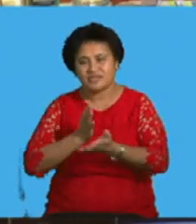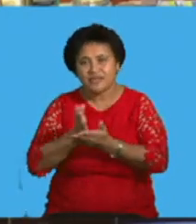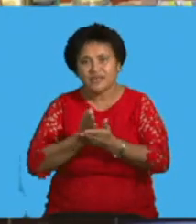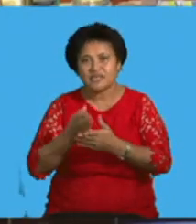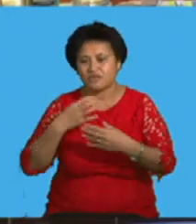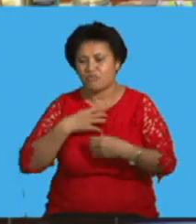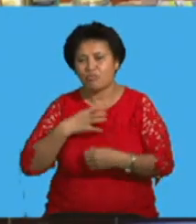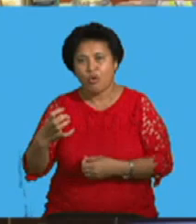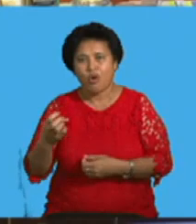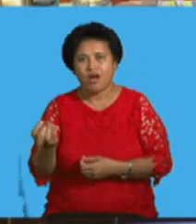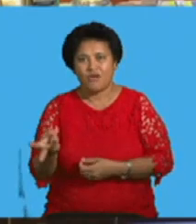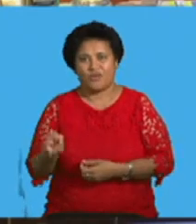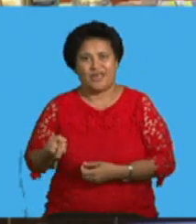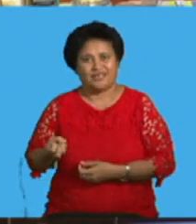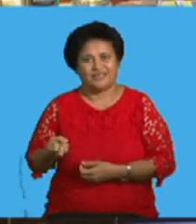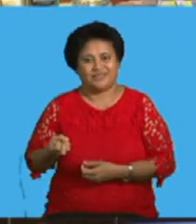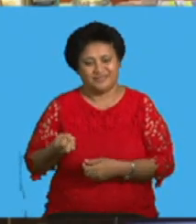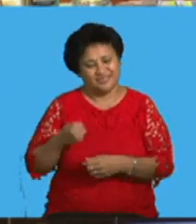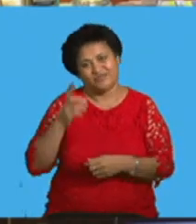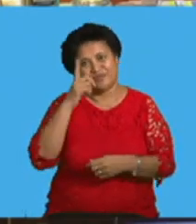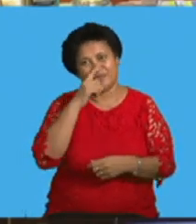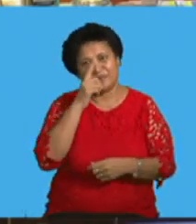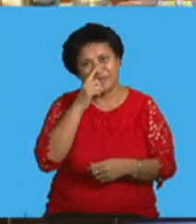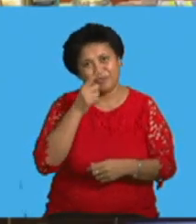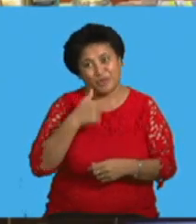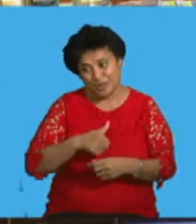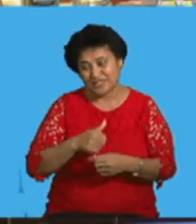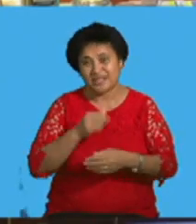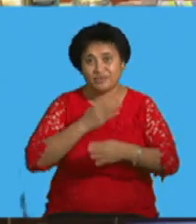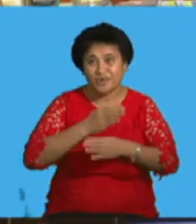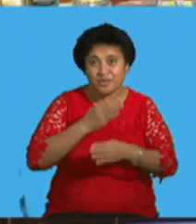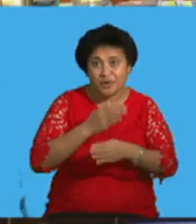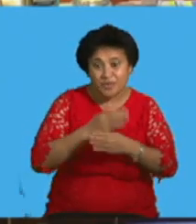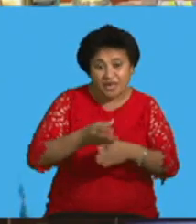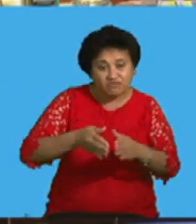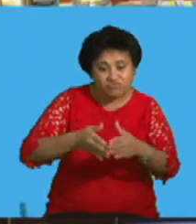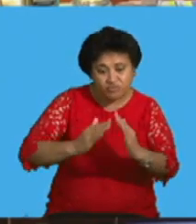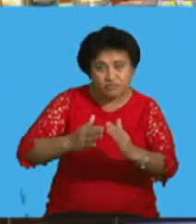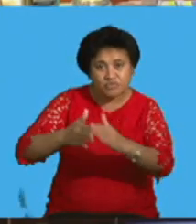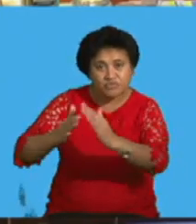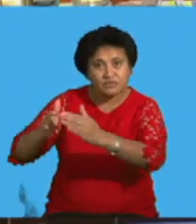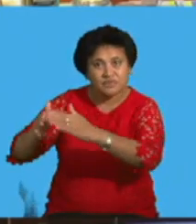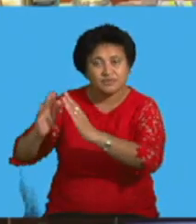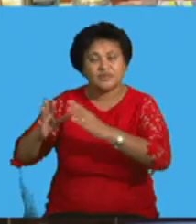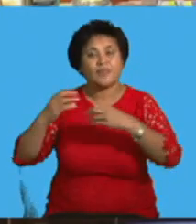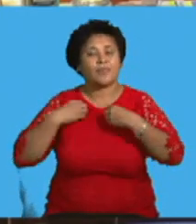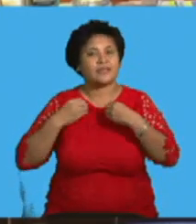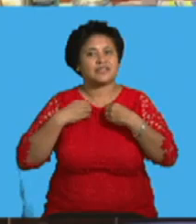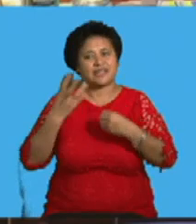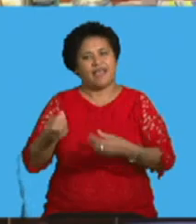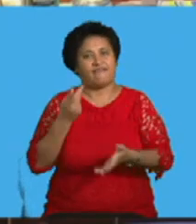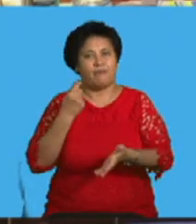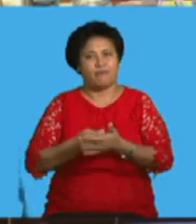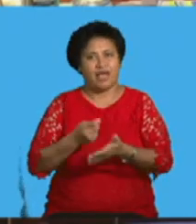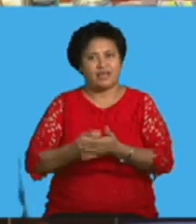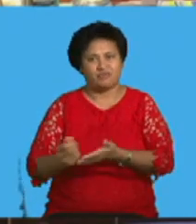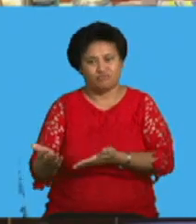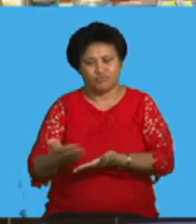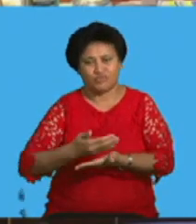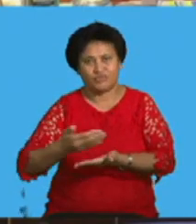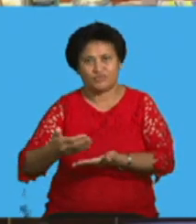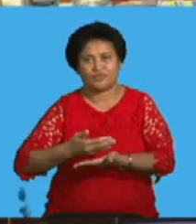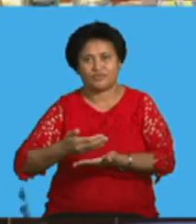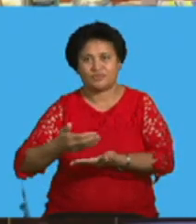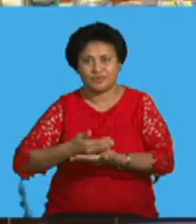go around. It means we, as a nation, are moving forward together.